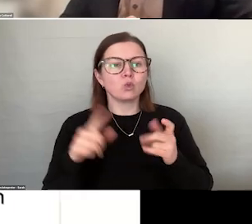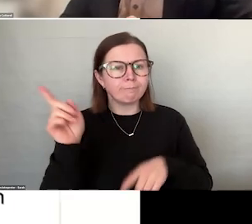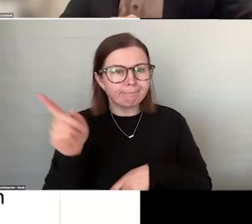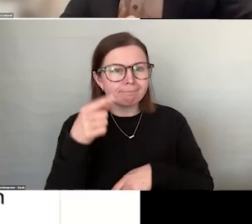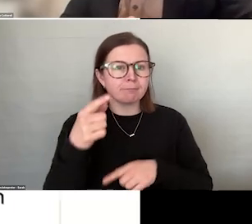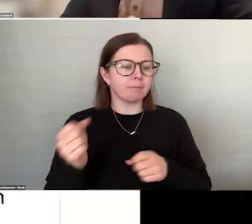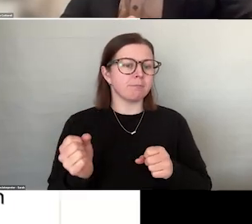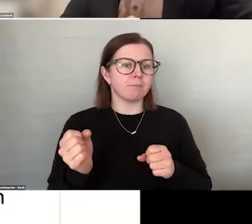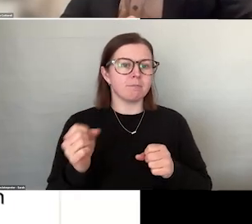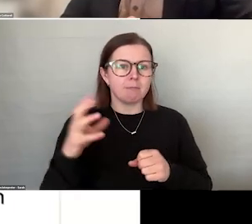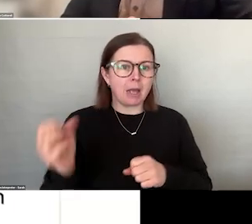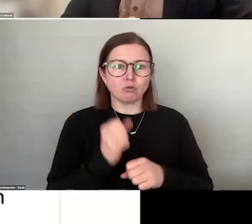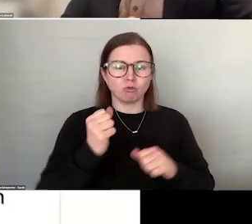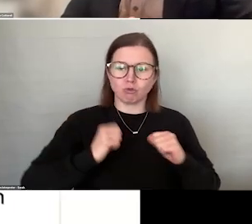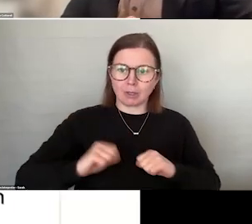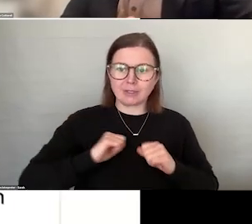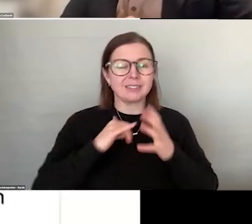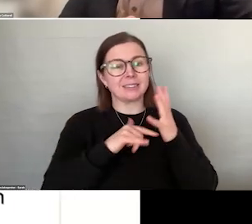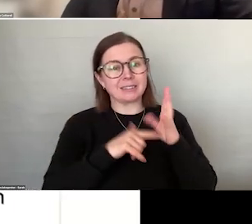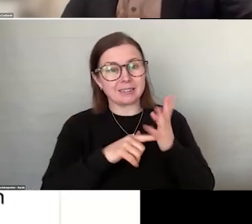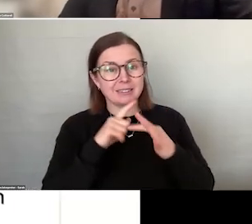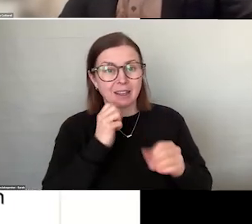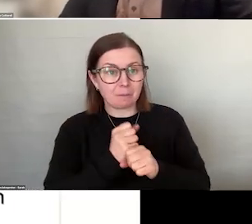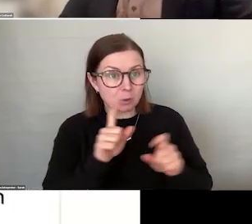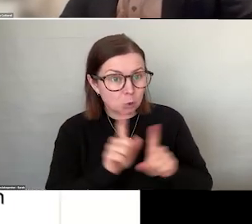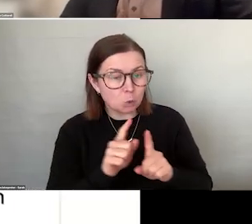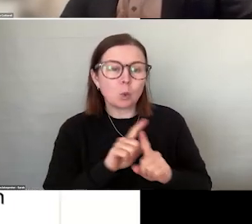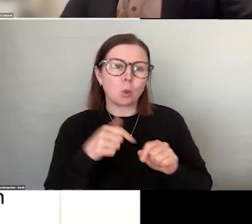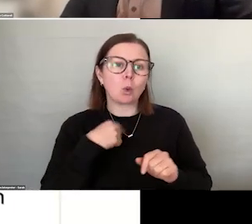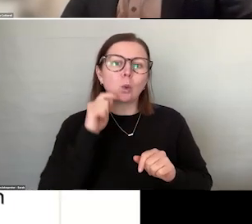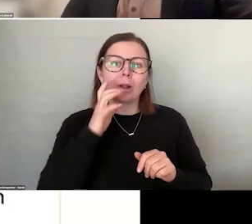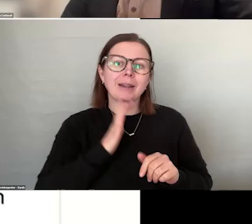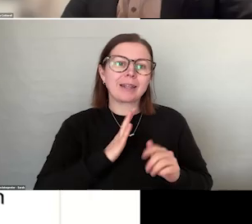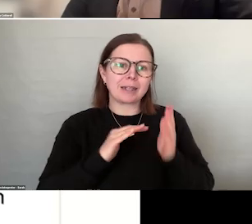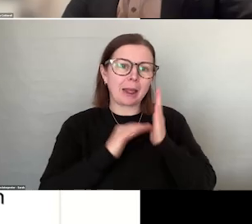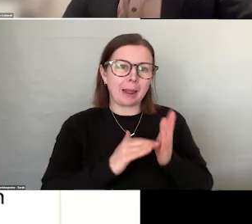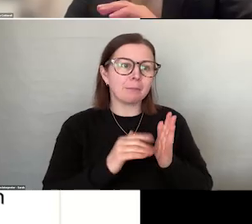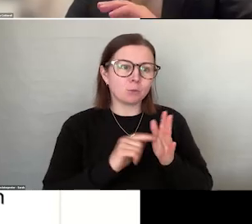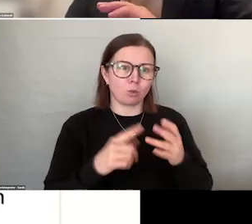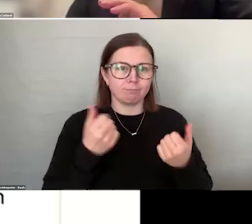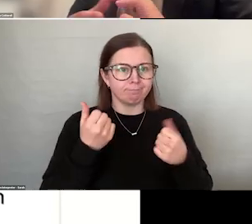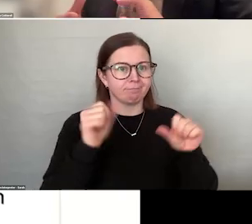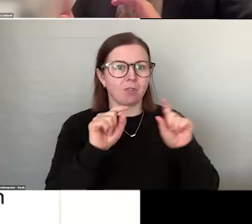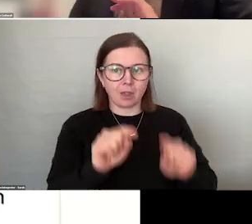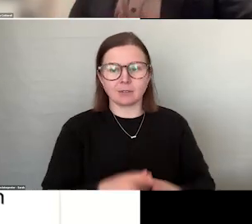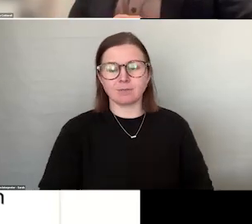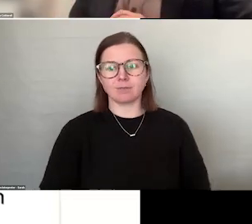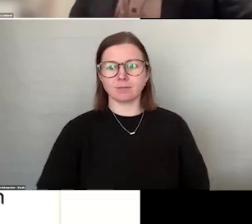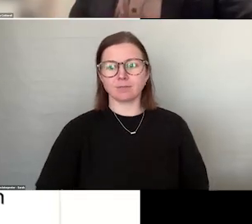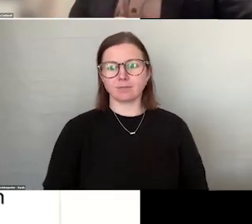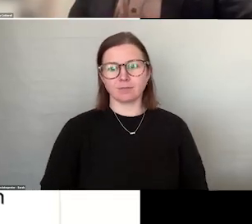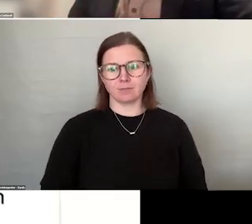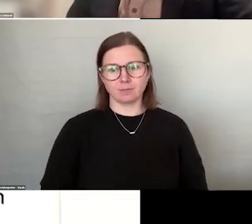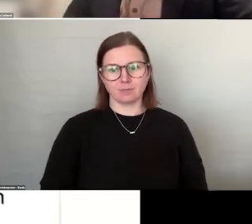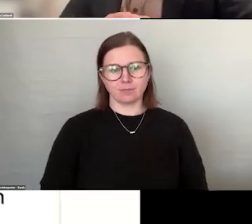mandatory and to state governments, and we need help to have that happen. Now, the third area